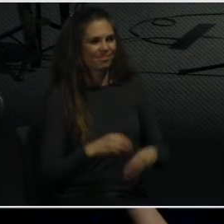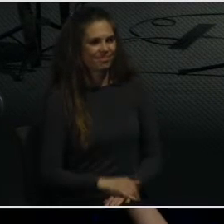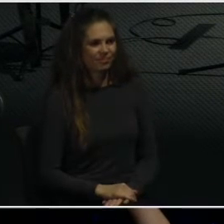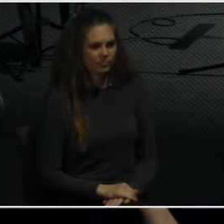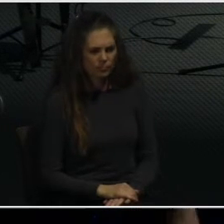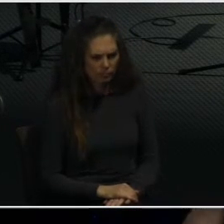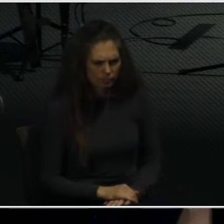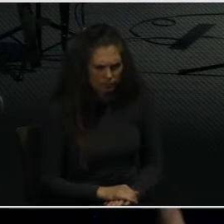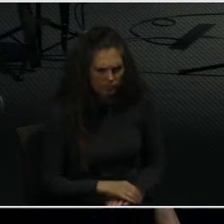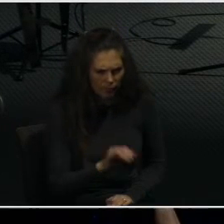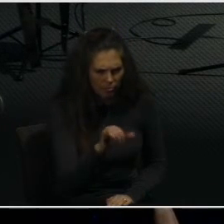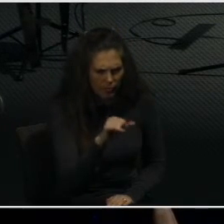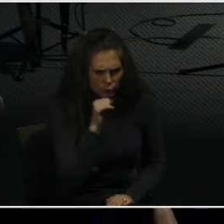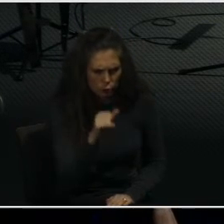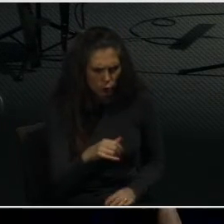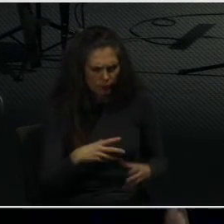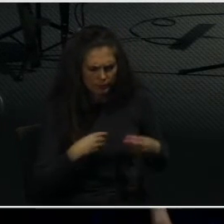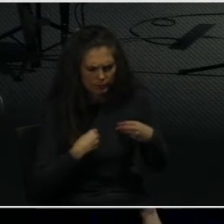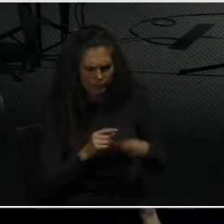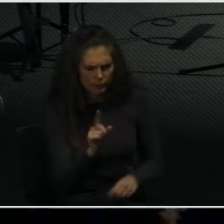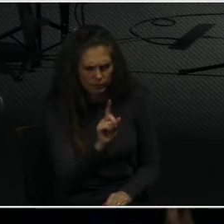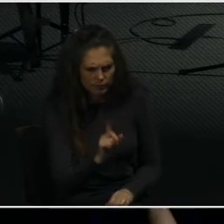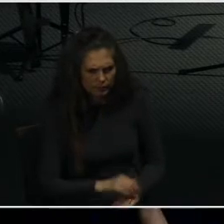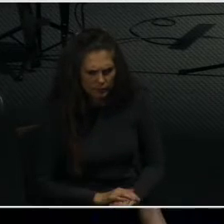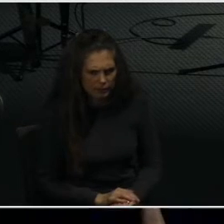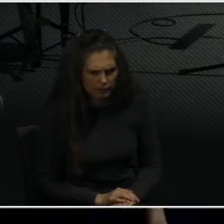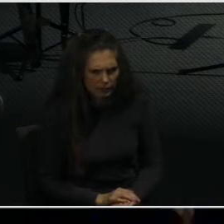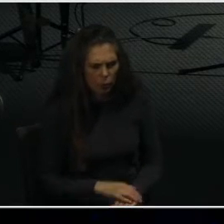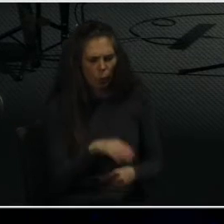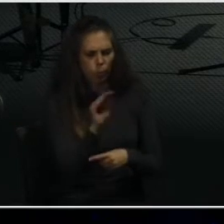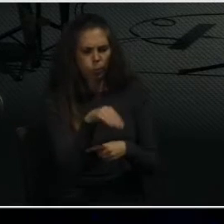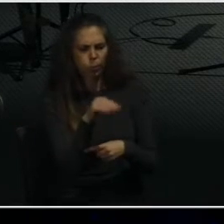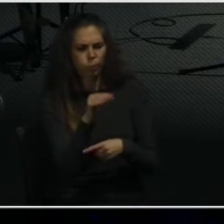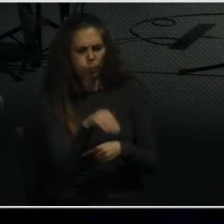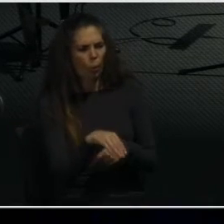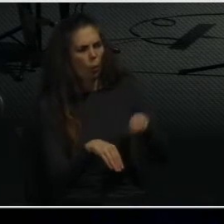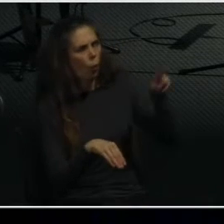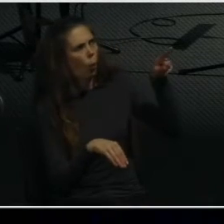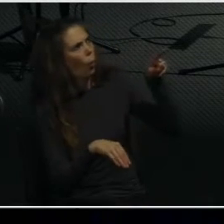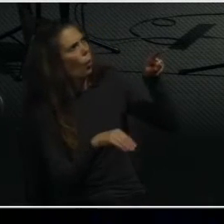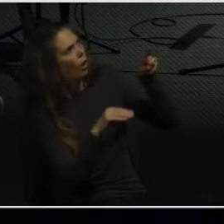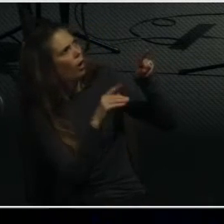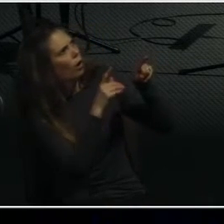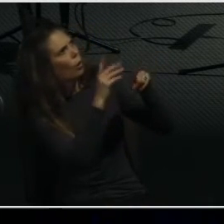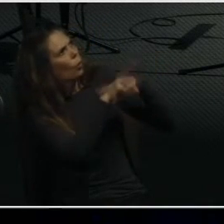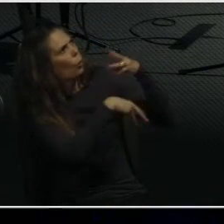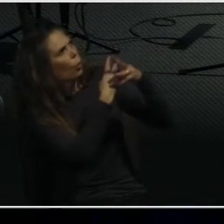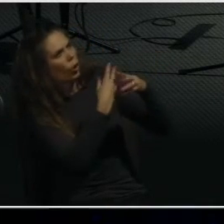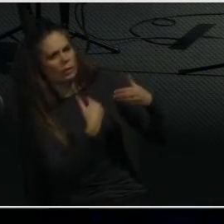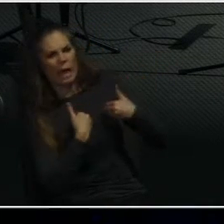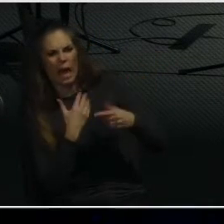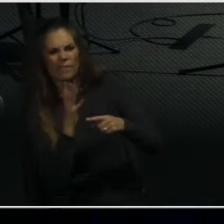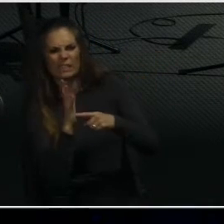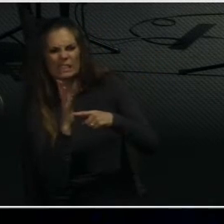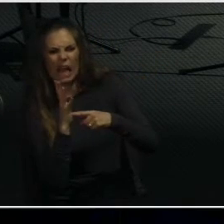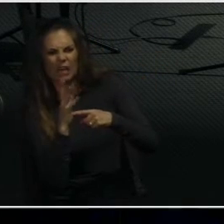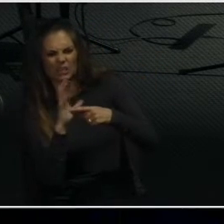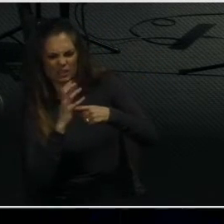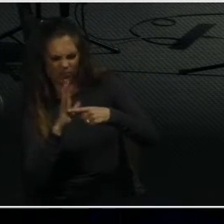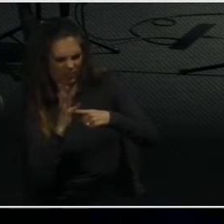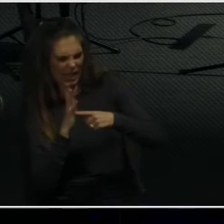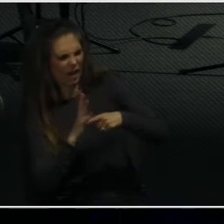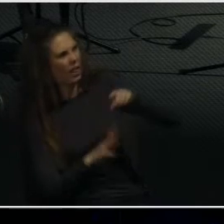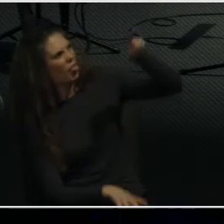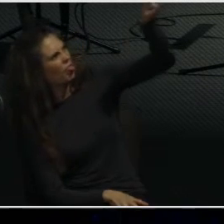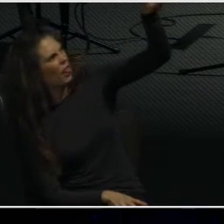there's satellites orbiting the earth. I can't see them. I believe they're there. I believe God the Son is there, but it makes no difference to my